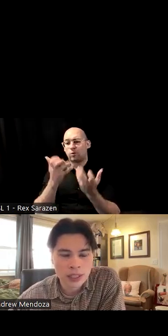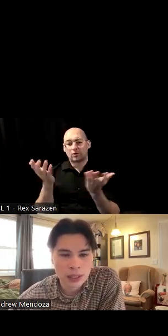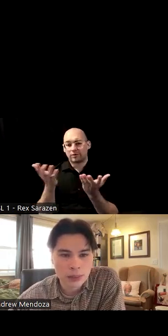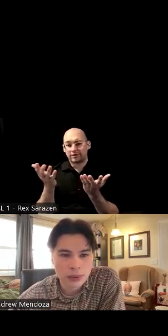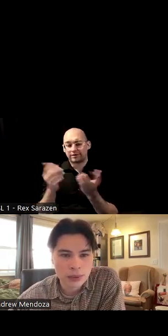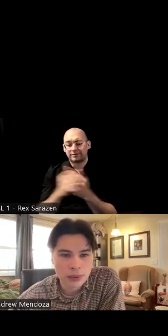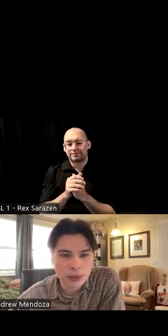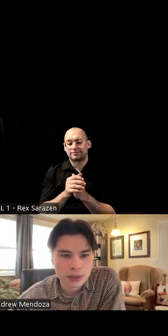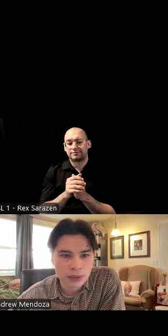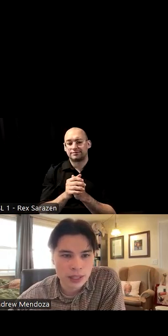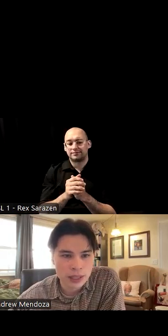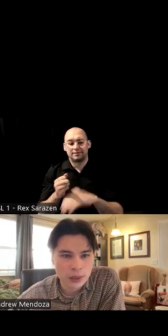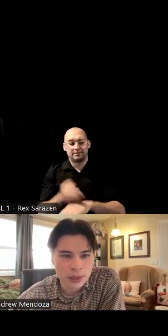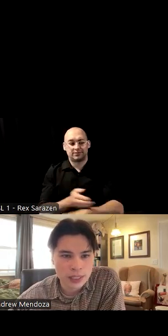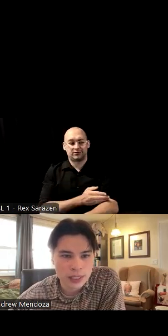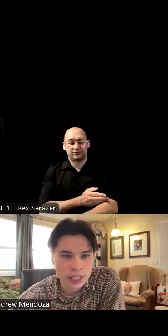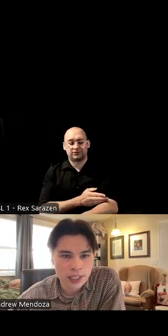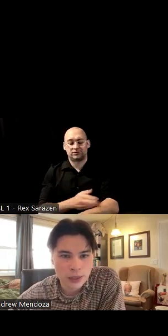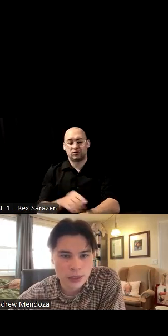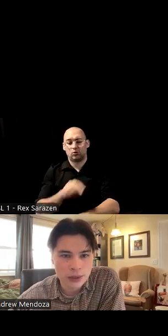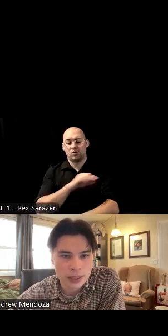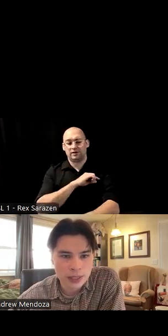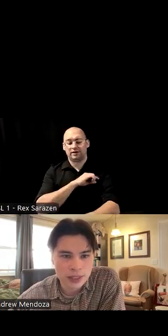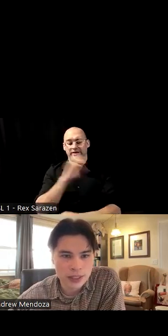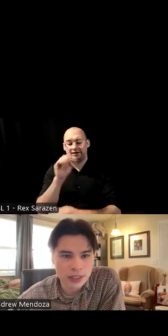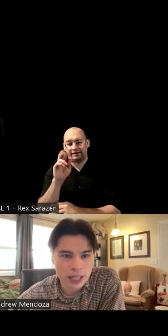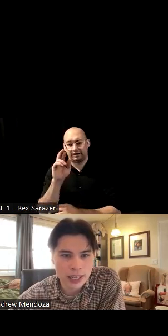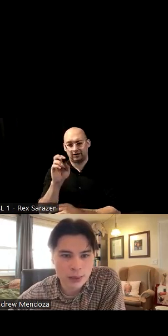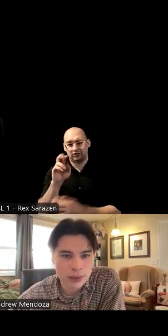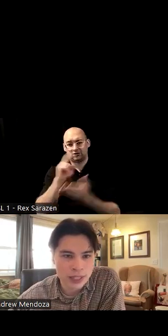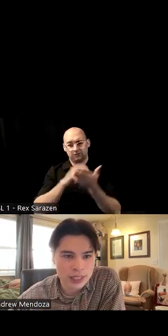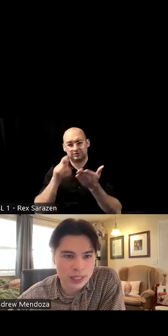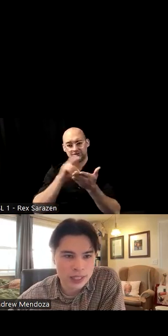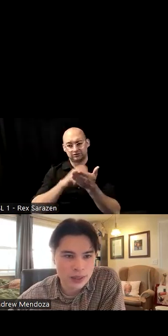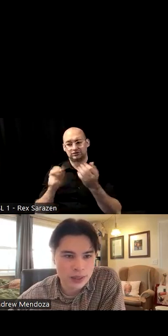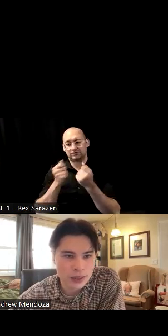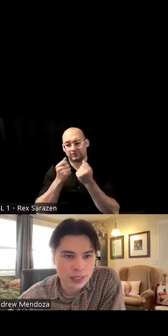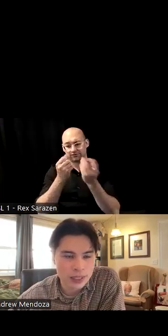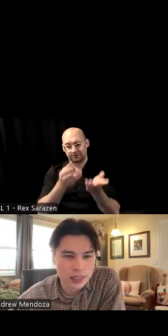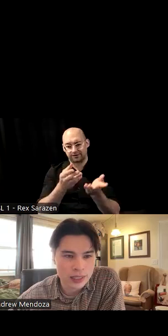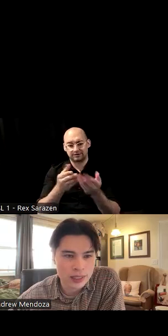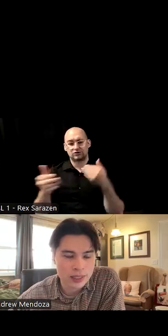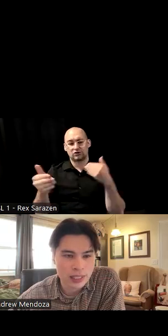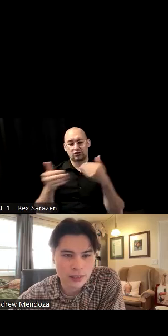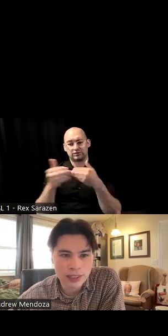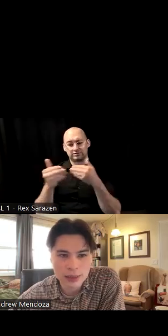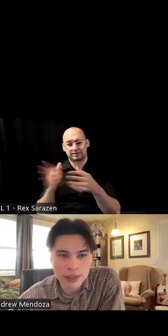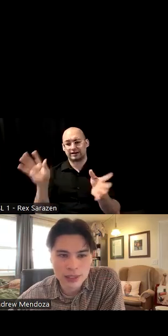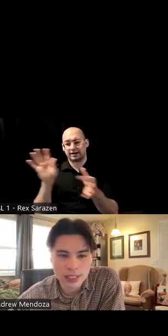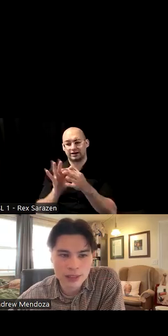to improve quality of care, which research has provided is closely linked to